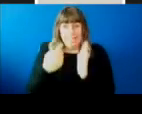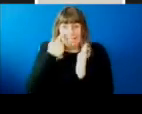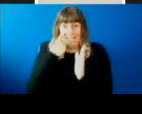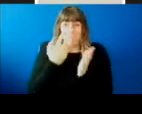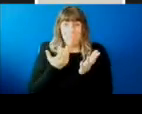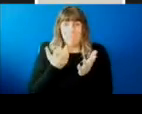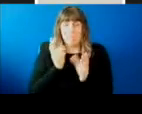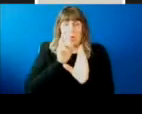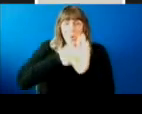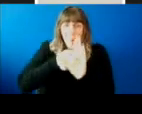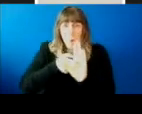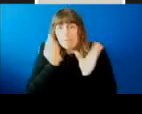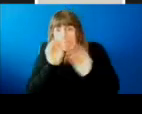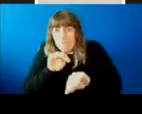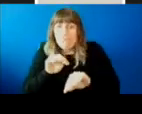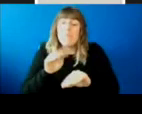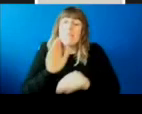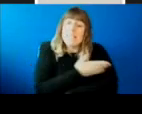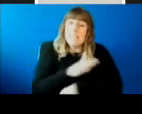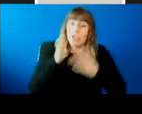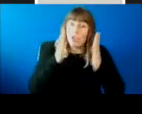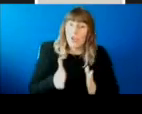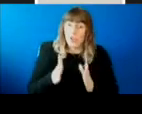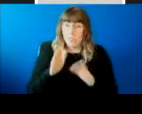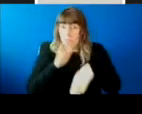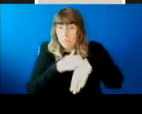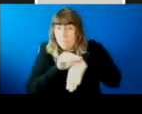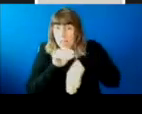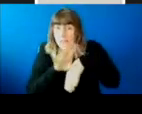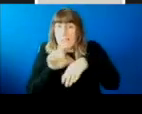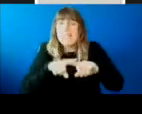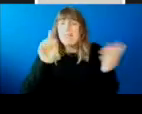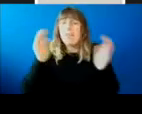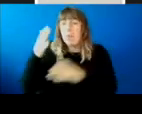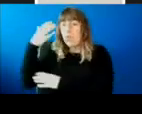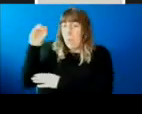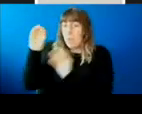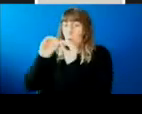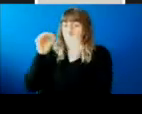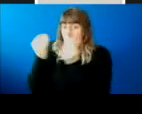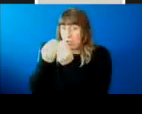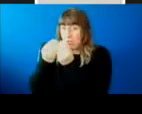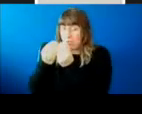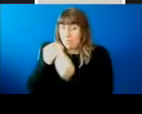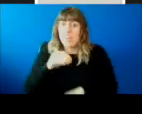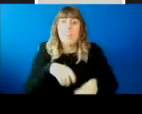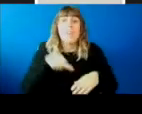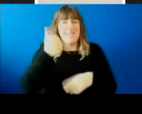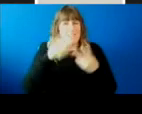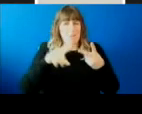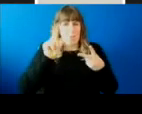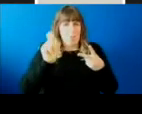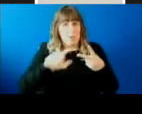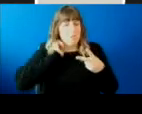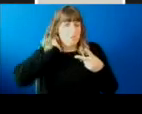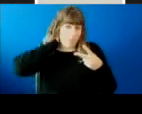an author or a singer? Is the advice you'd give them different than a company or organization? And then another comment saying, you know, seem focused